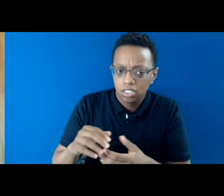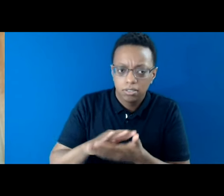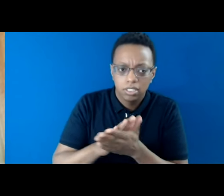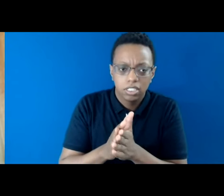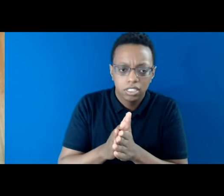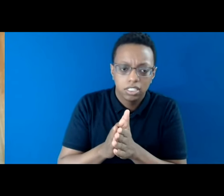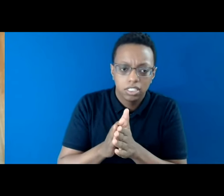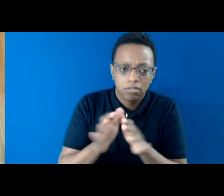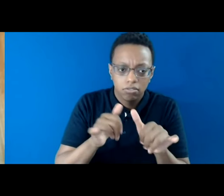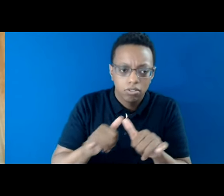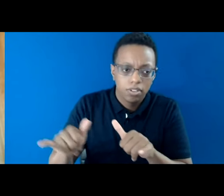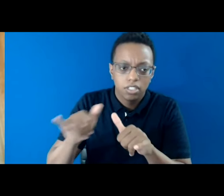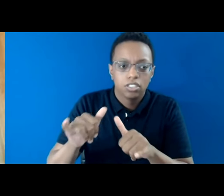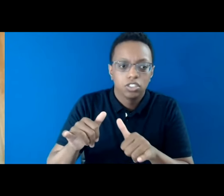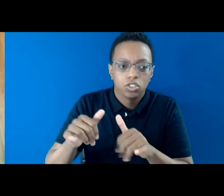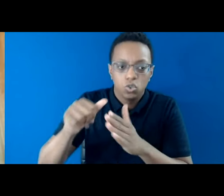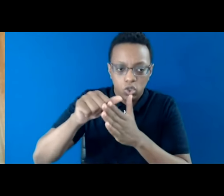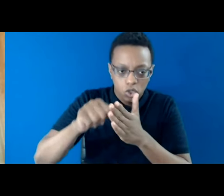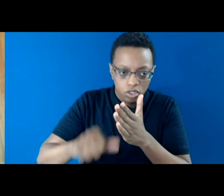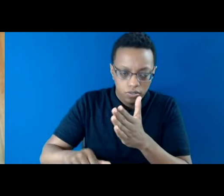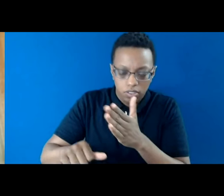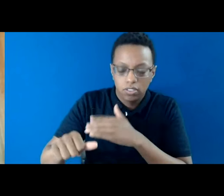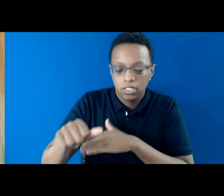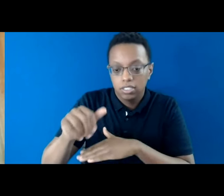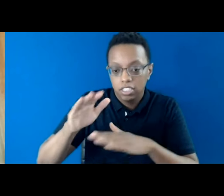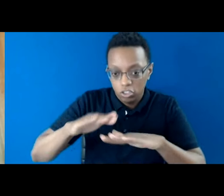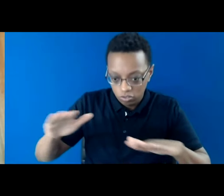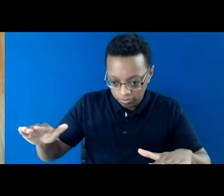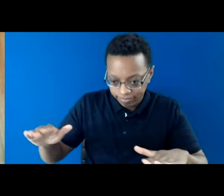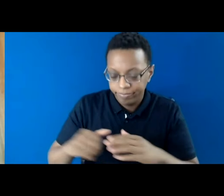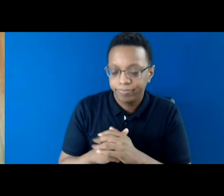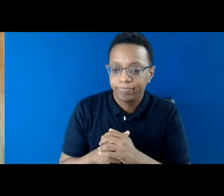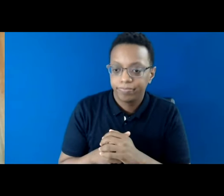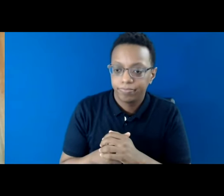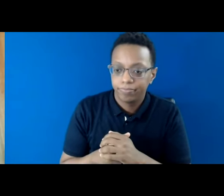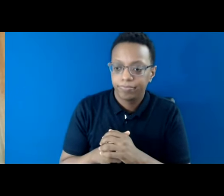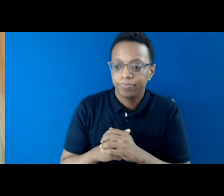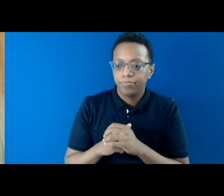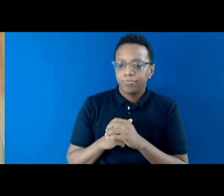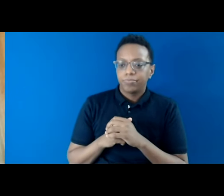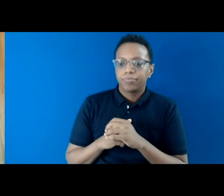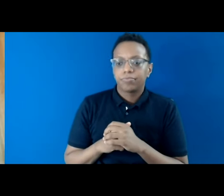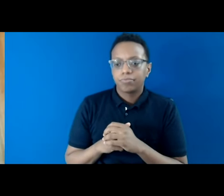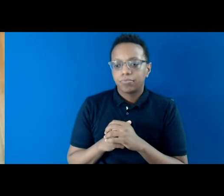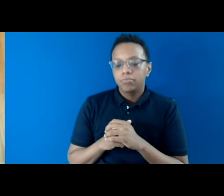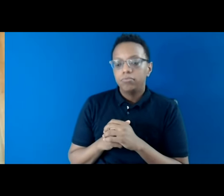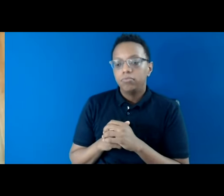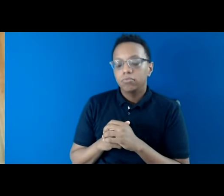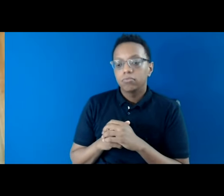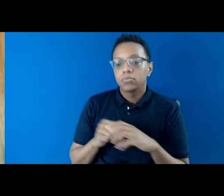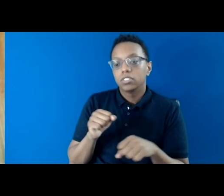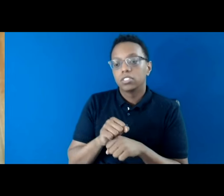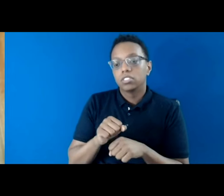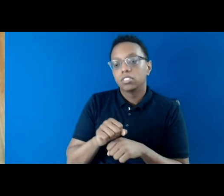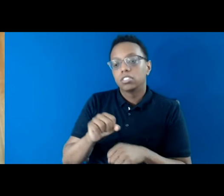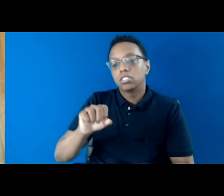on children. And so there, the work of Sean Saifa